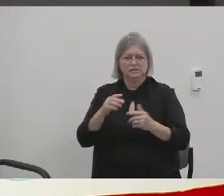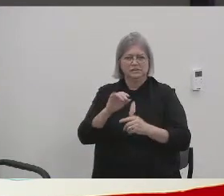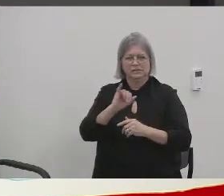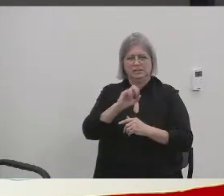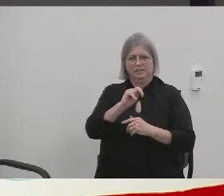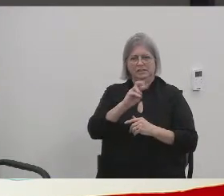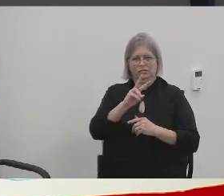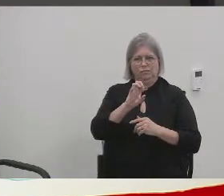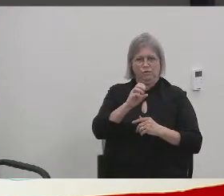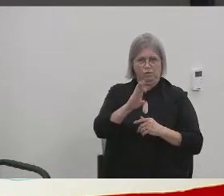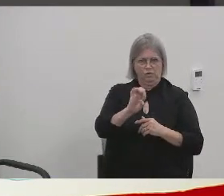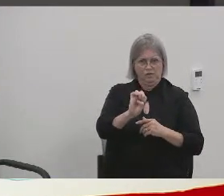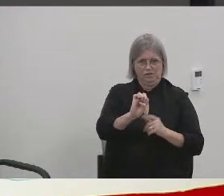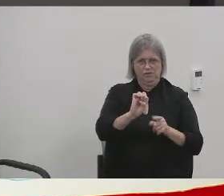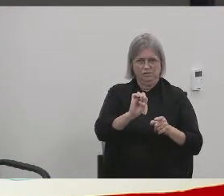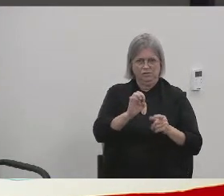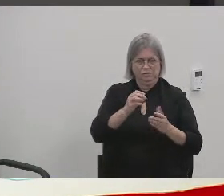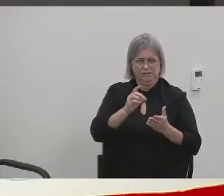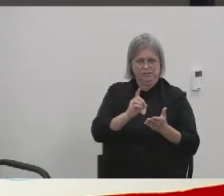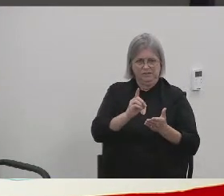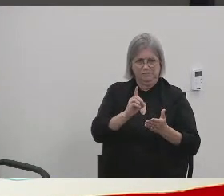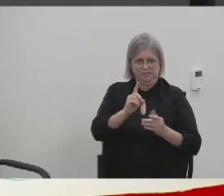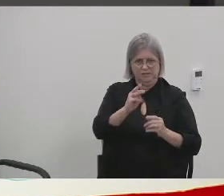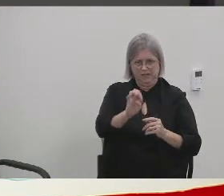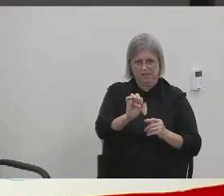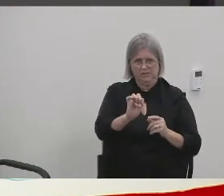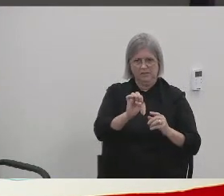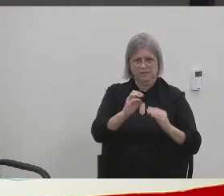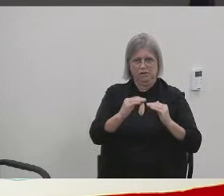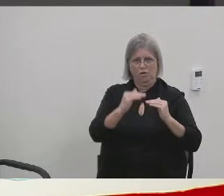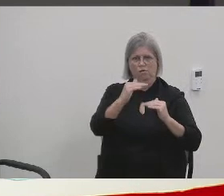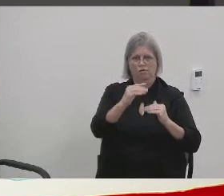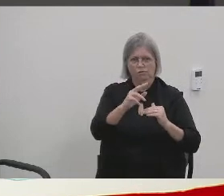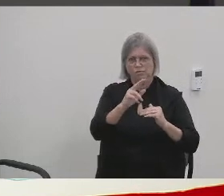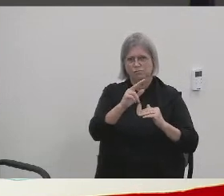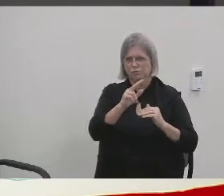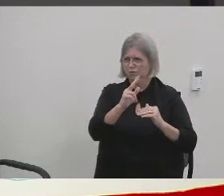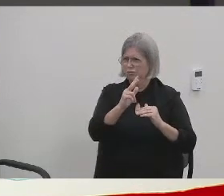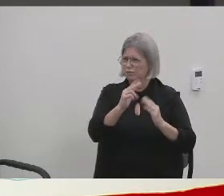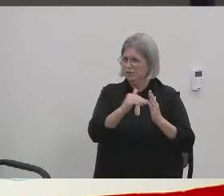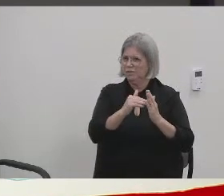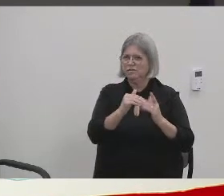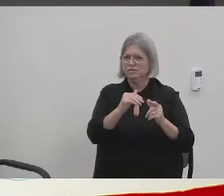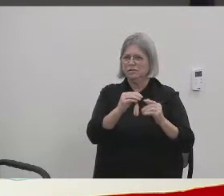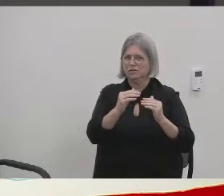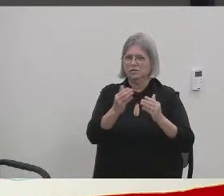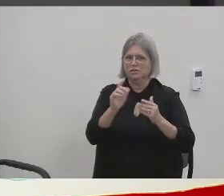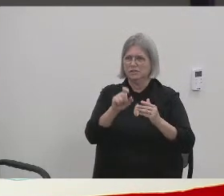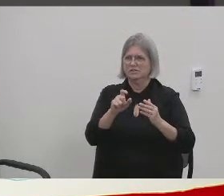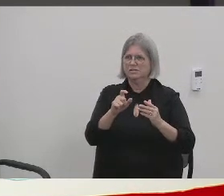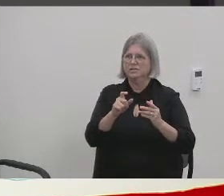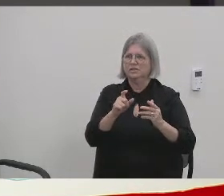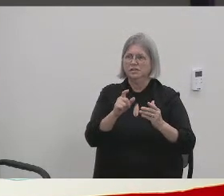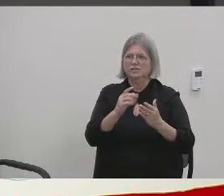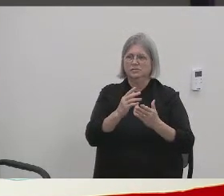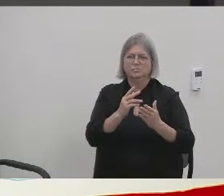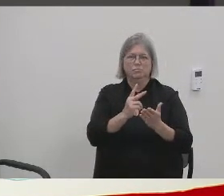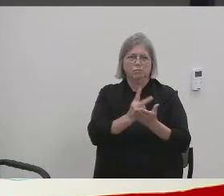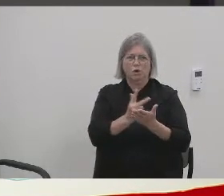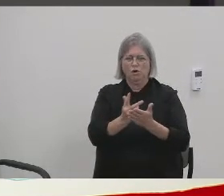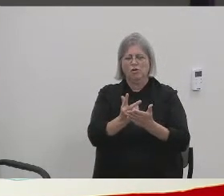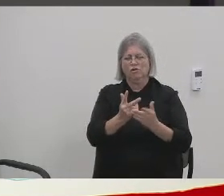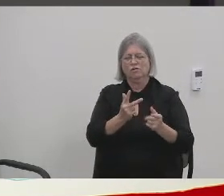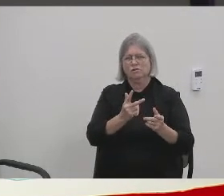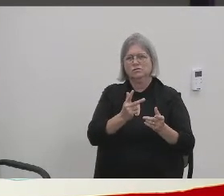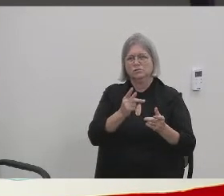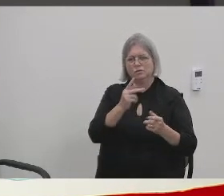the purchase order and it's over $3,000, it needs to come to the board. This was for the parking that was charged to